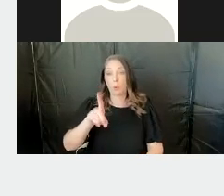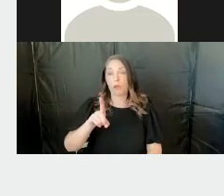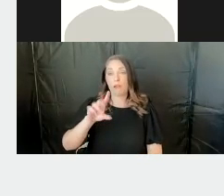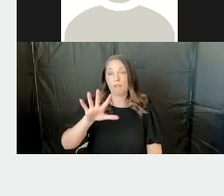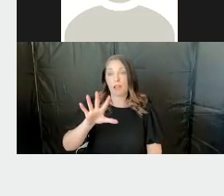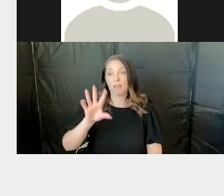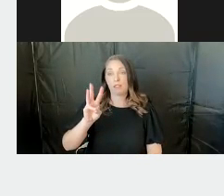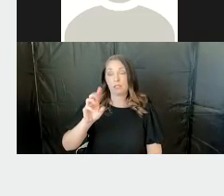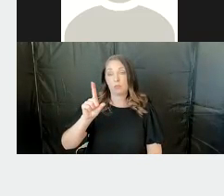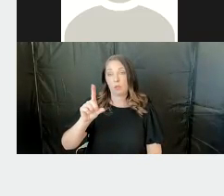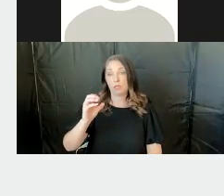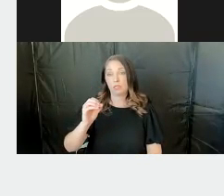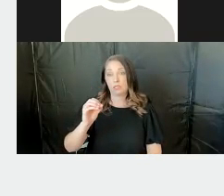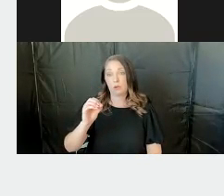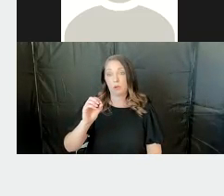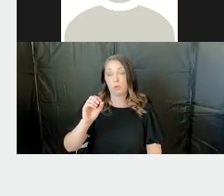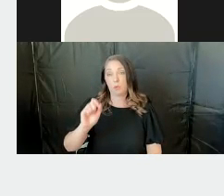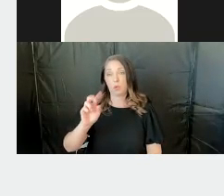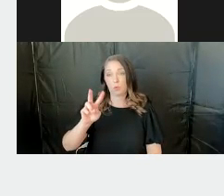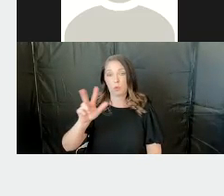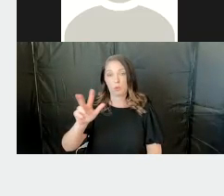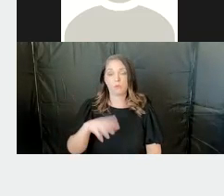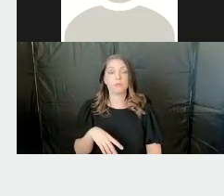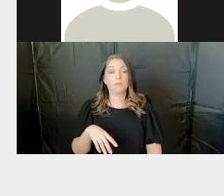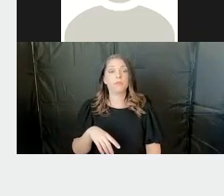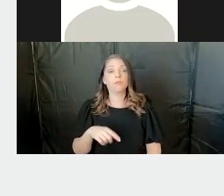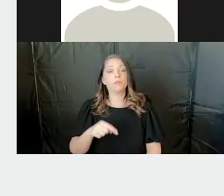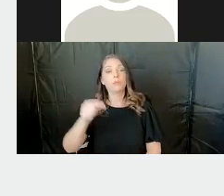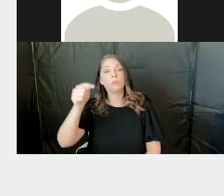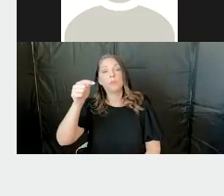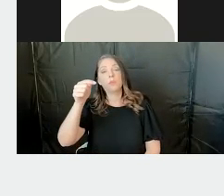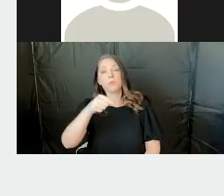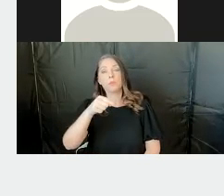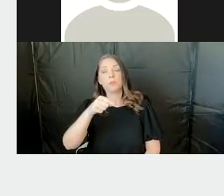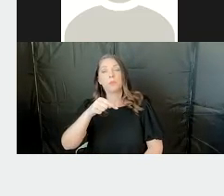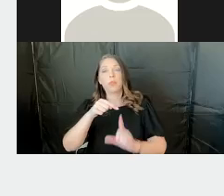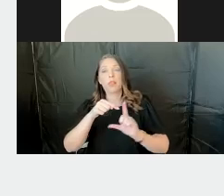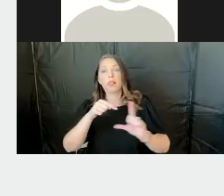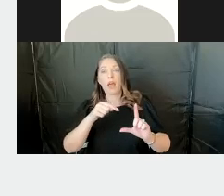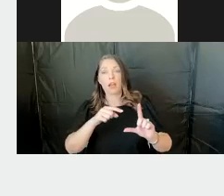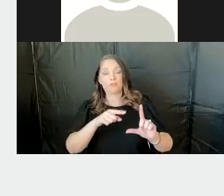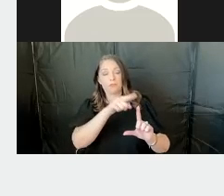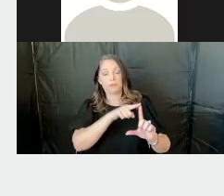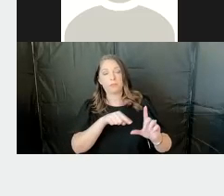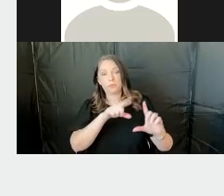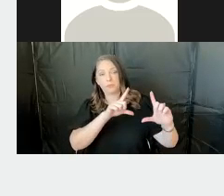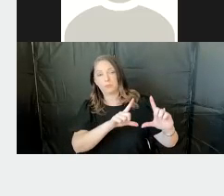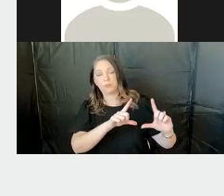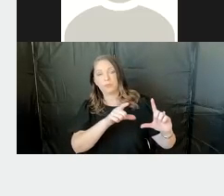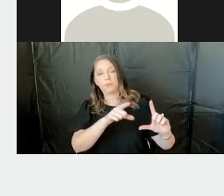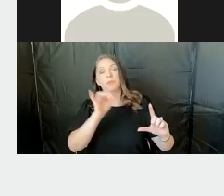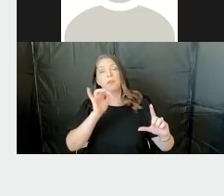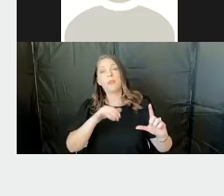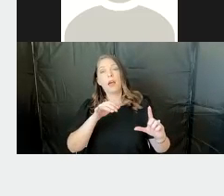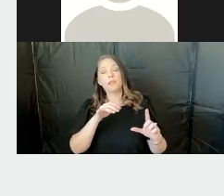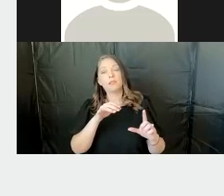15610.23. On the lower side of the screen, I have a picture of two hands that seem to be from an elder